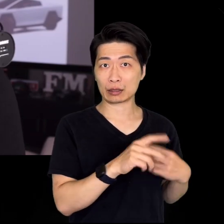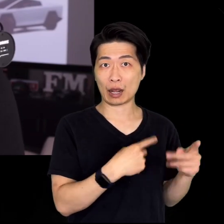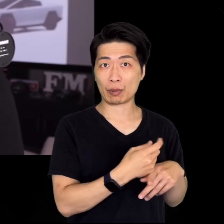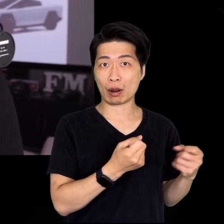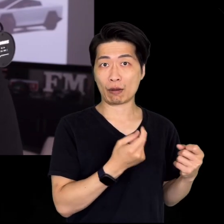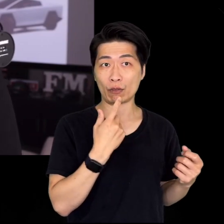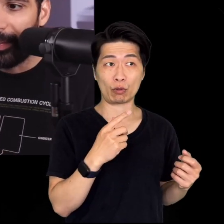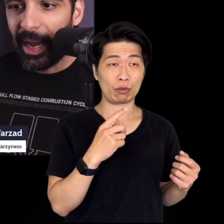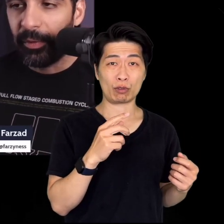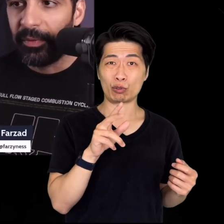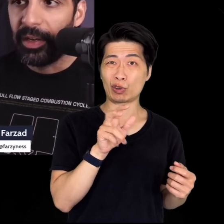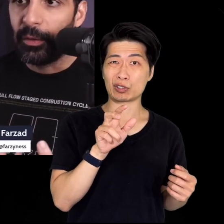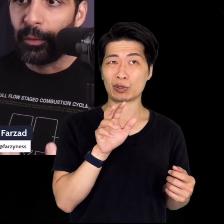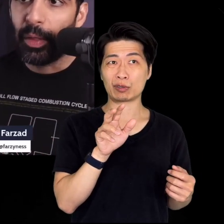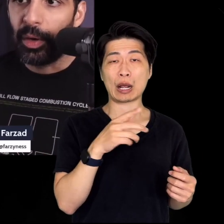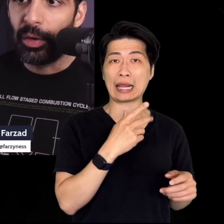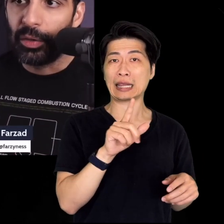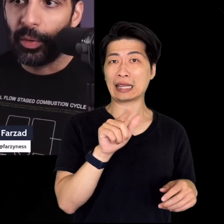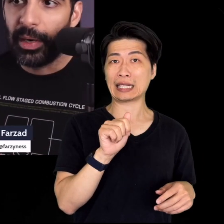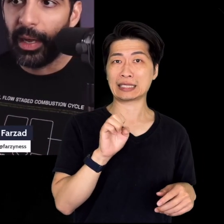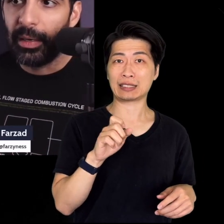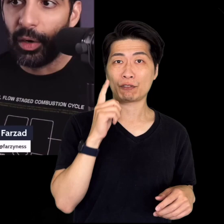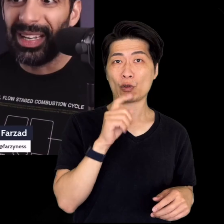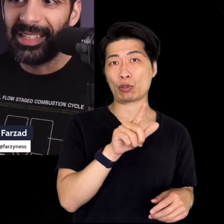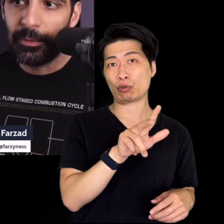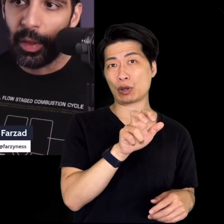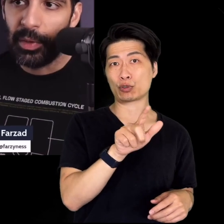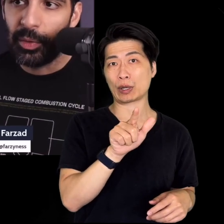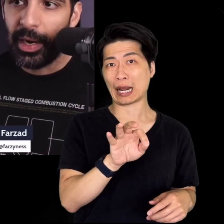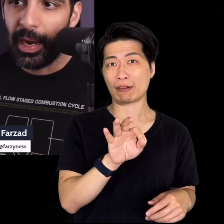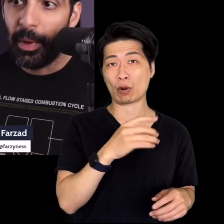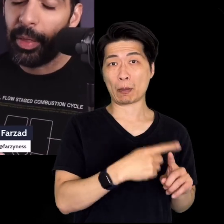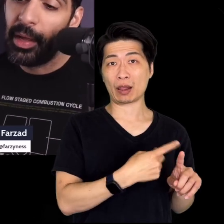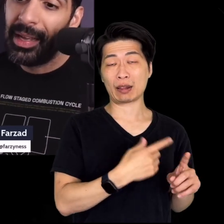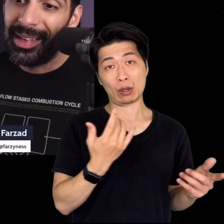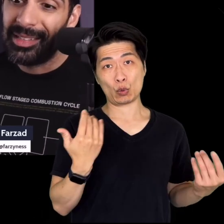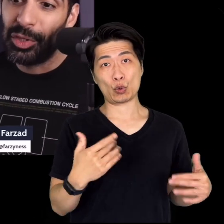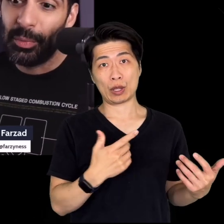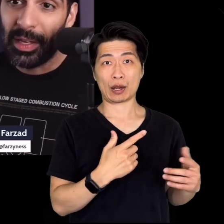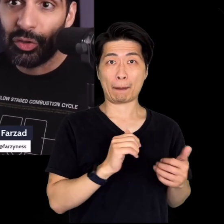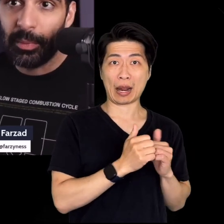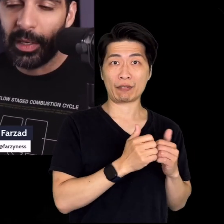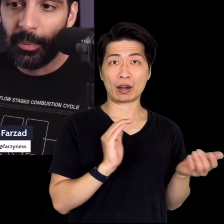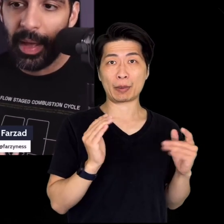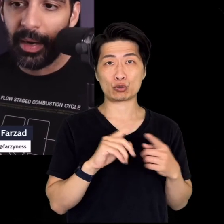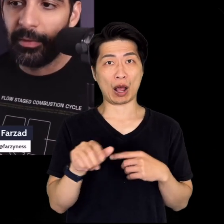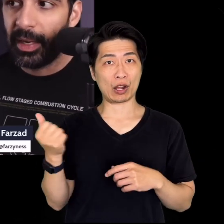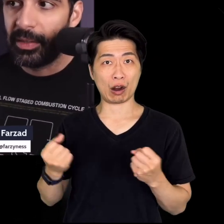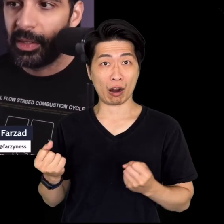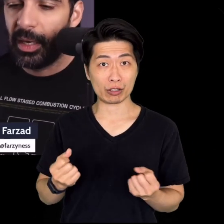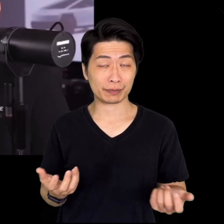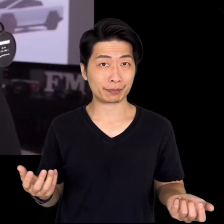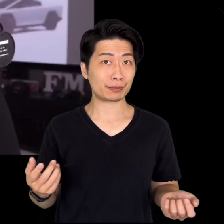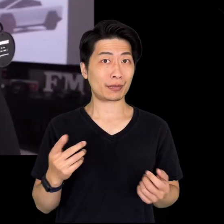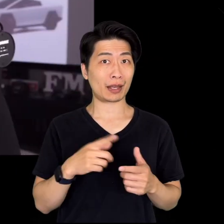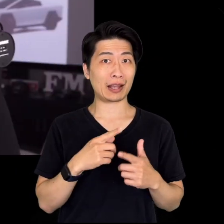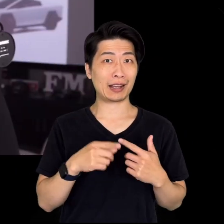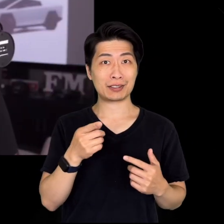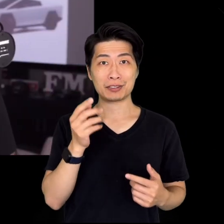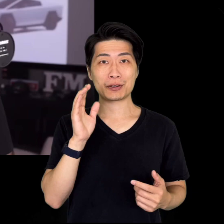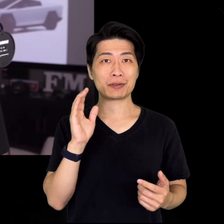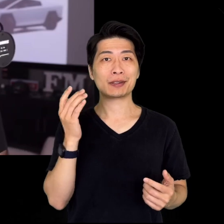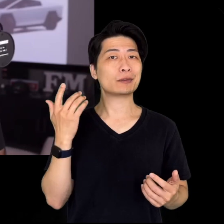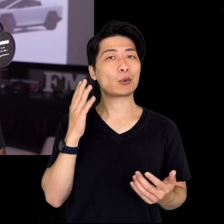it, you can buy that type of vehicle for $329 or lease it for $329 a month. That seems to be extremely competitive against other